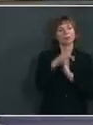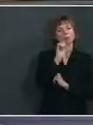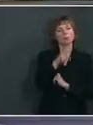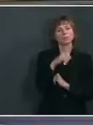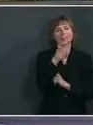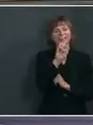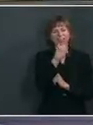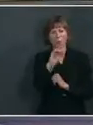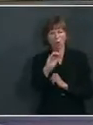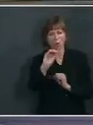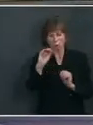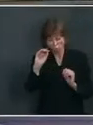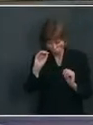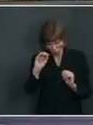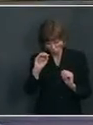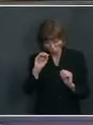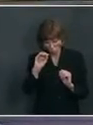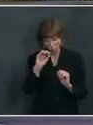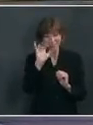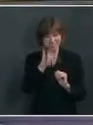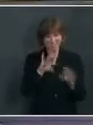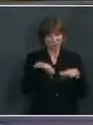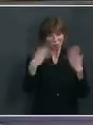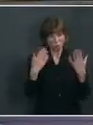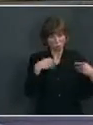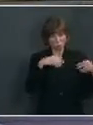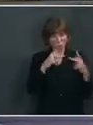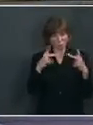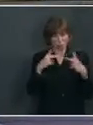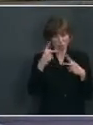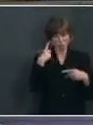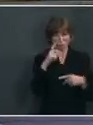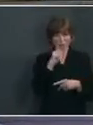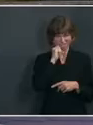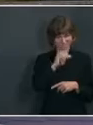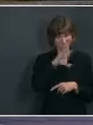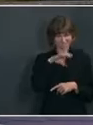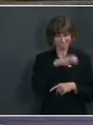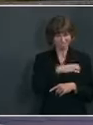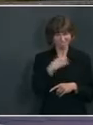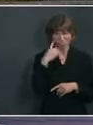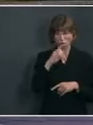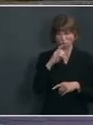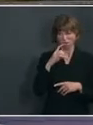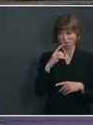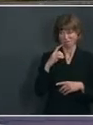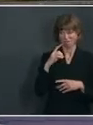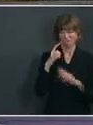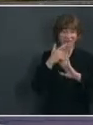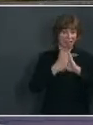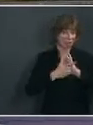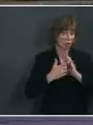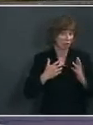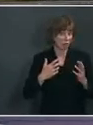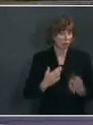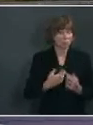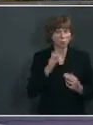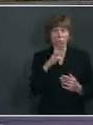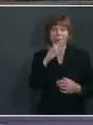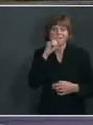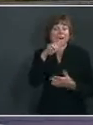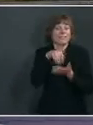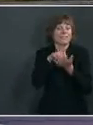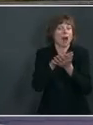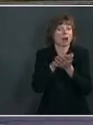Does the EO on ACA open the marketplace to non-citizens, to legal residents or undocumented immigrants that may be